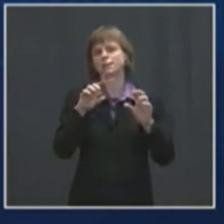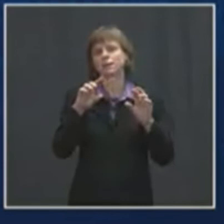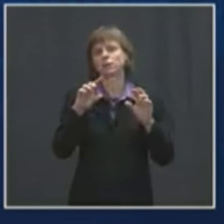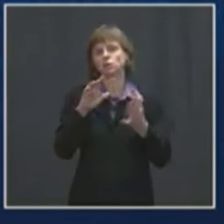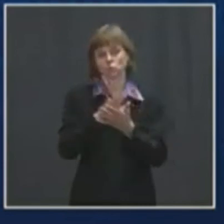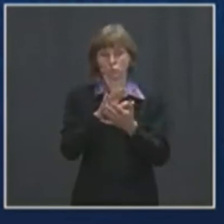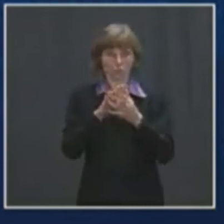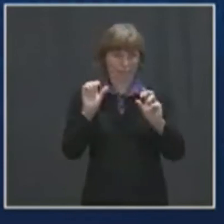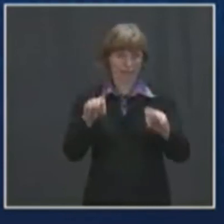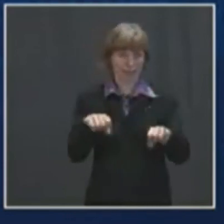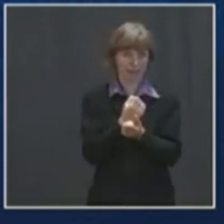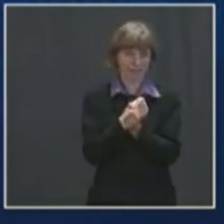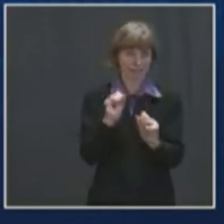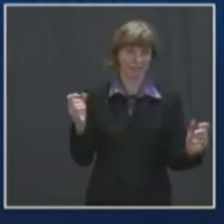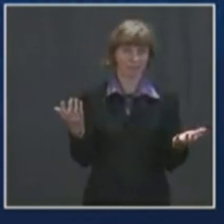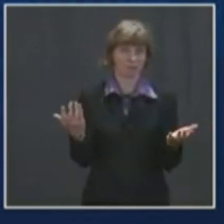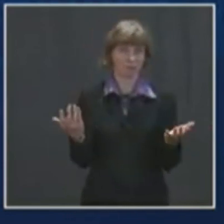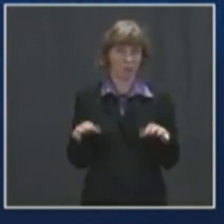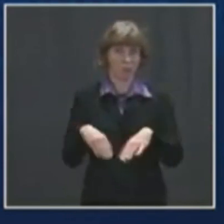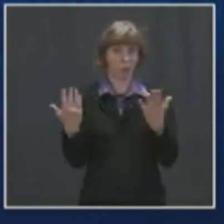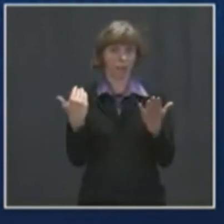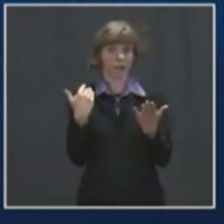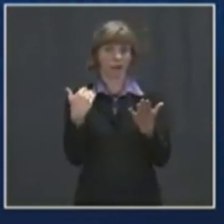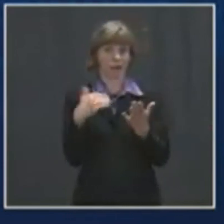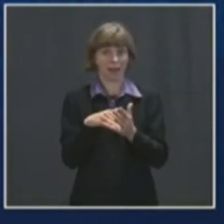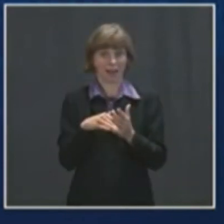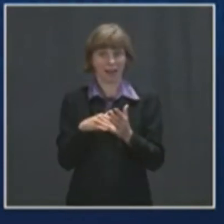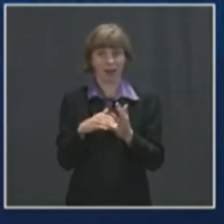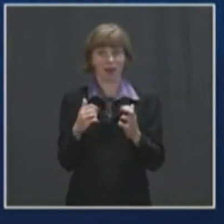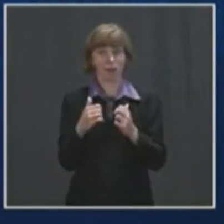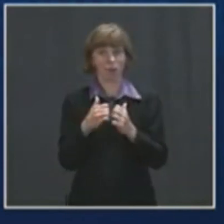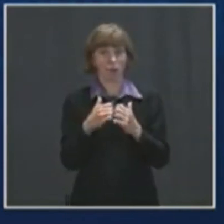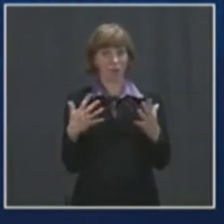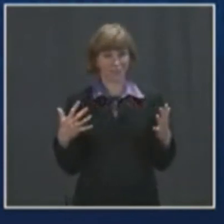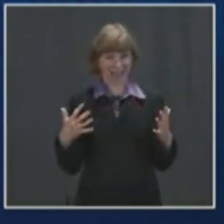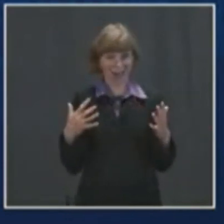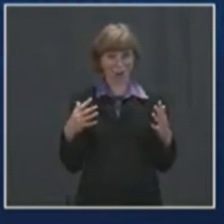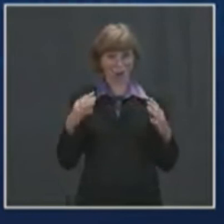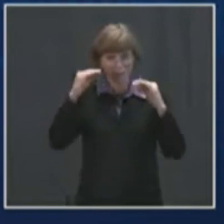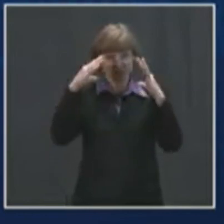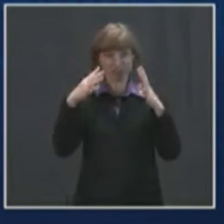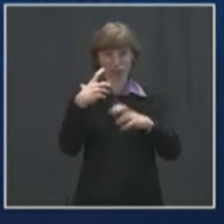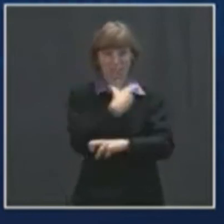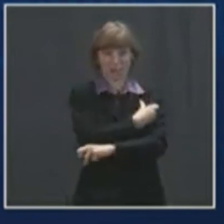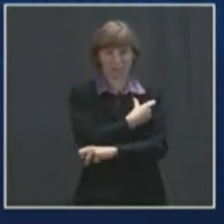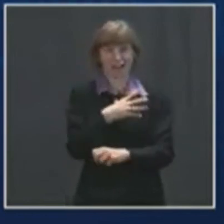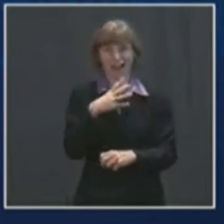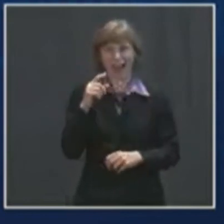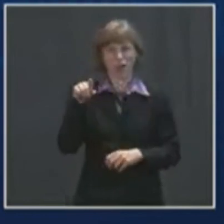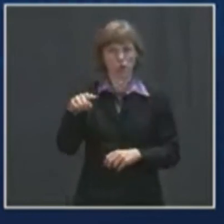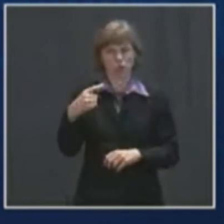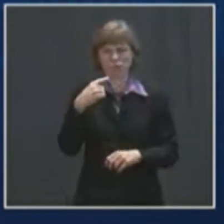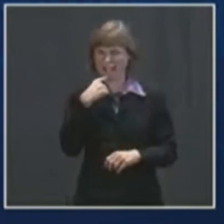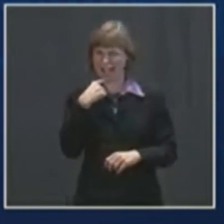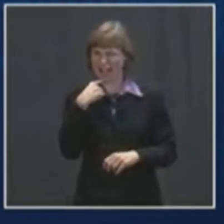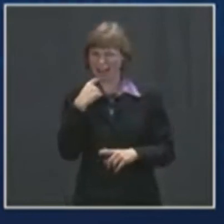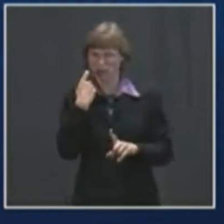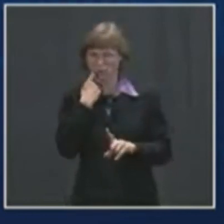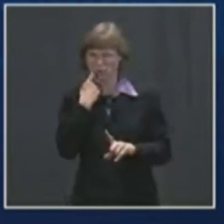that they can safely reopen without teachers getting vaccinated. You then said the official CDC guidance is not out yet, but